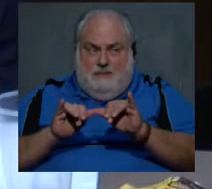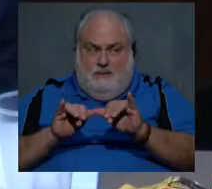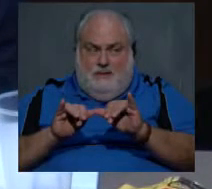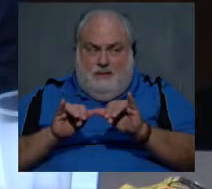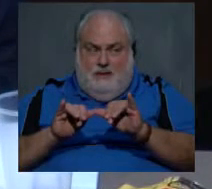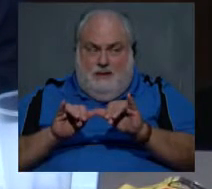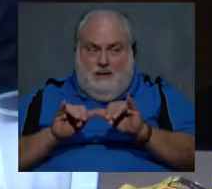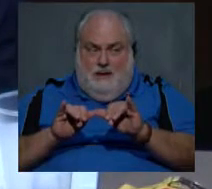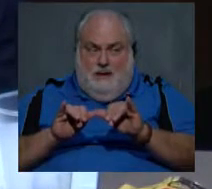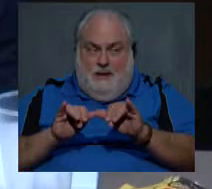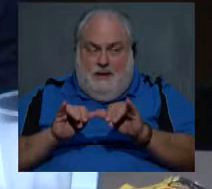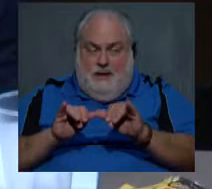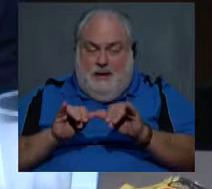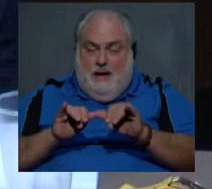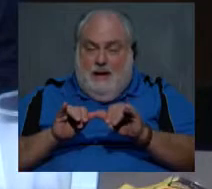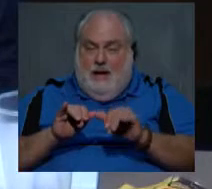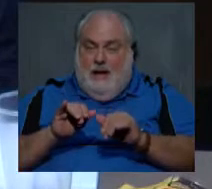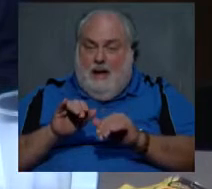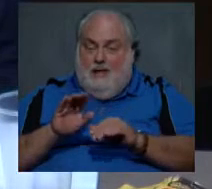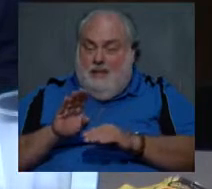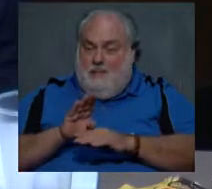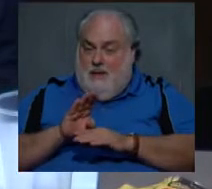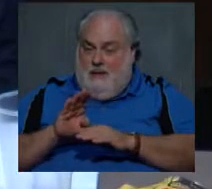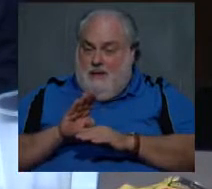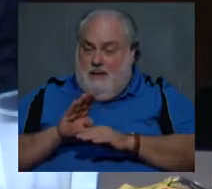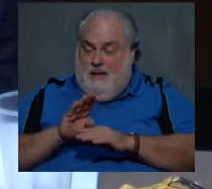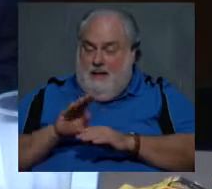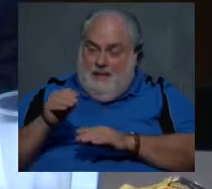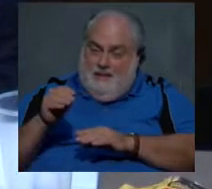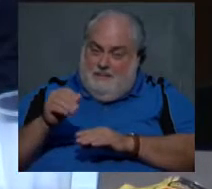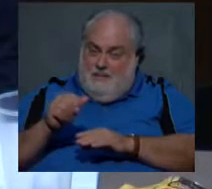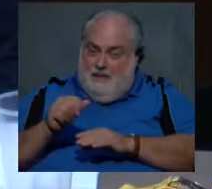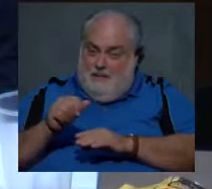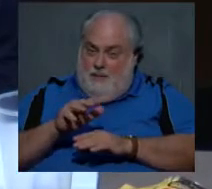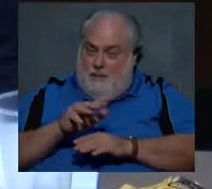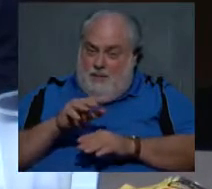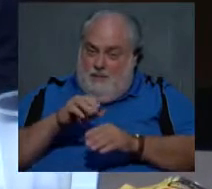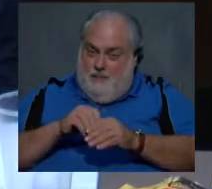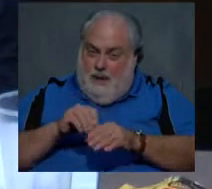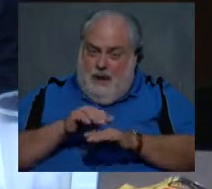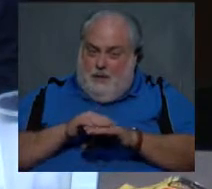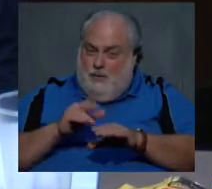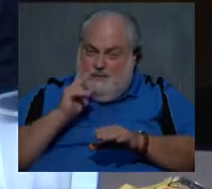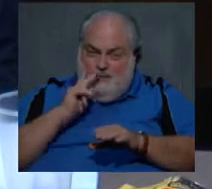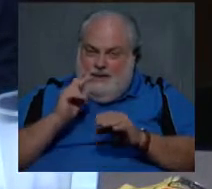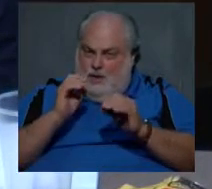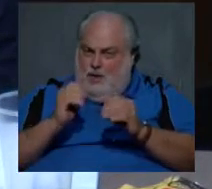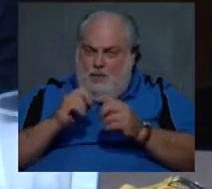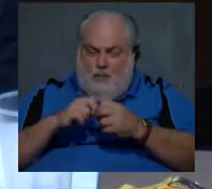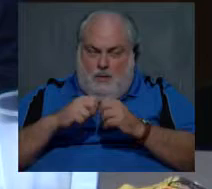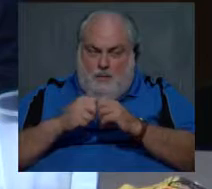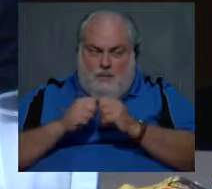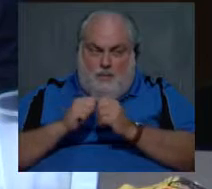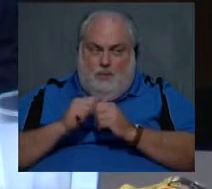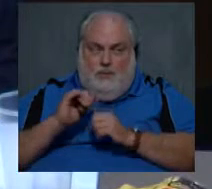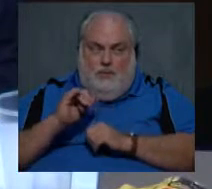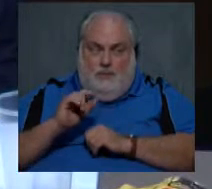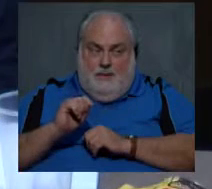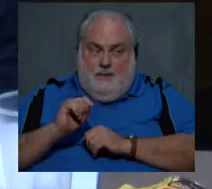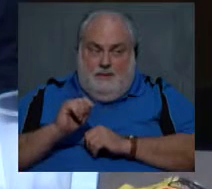I think the type of business and the expense of that, I just don't see the problem here.